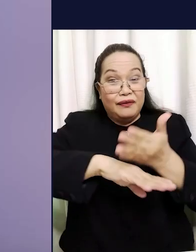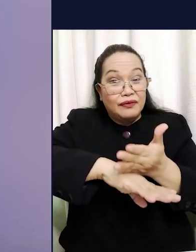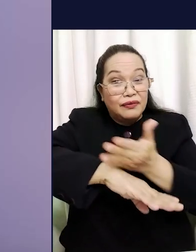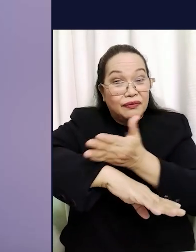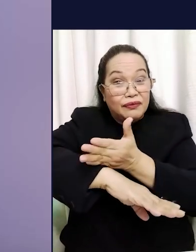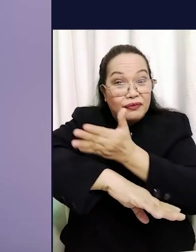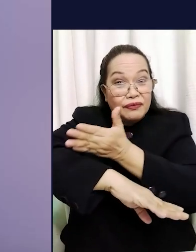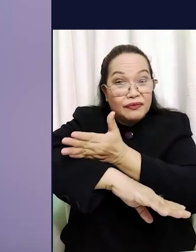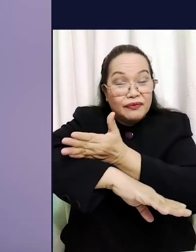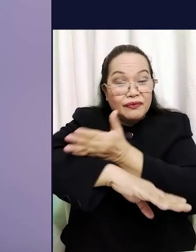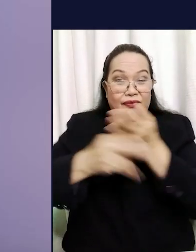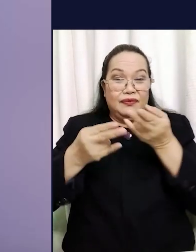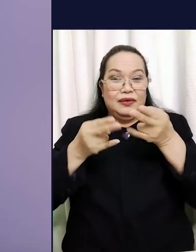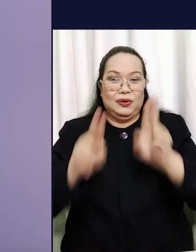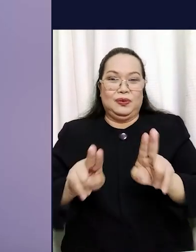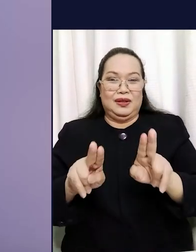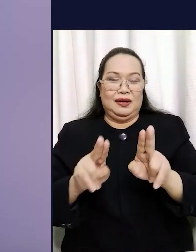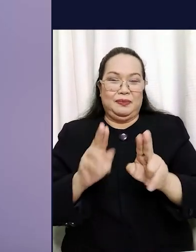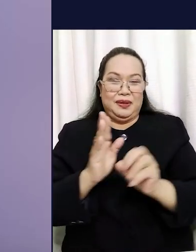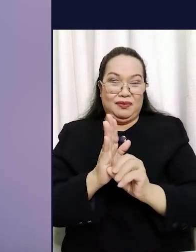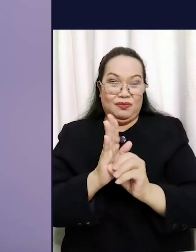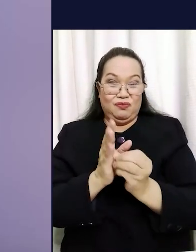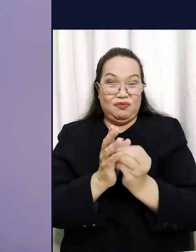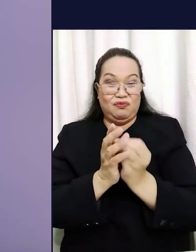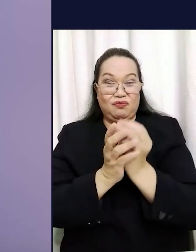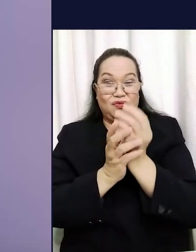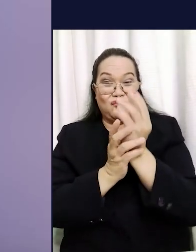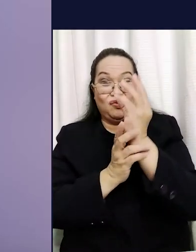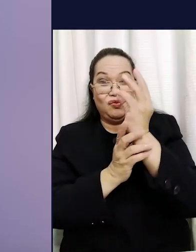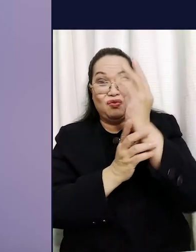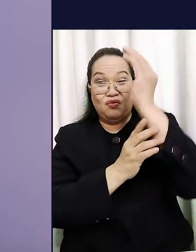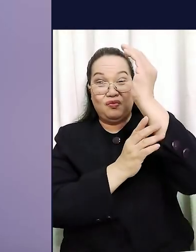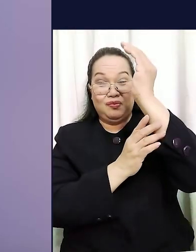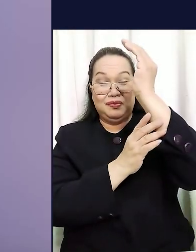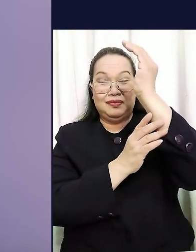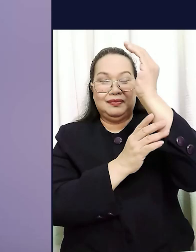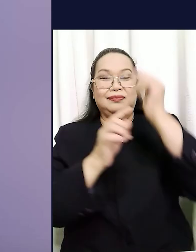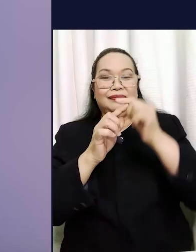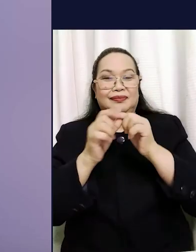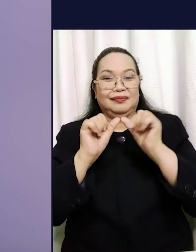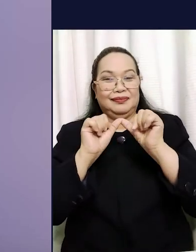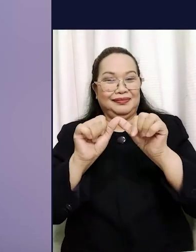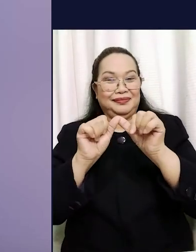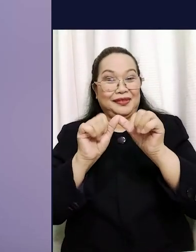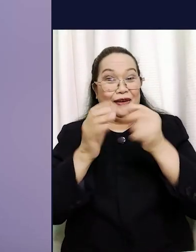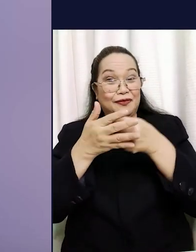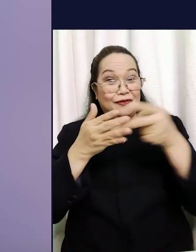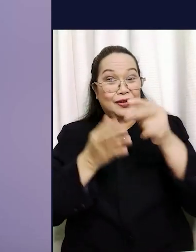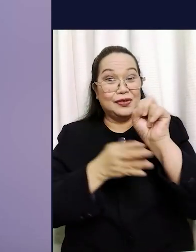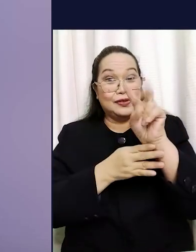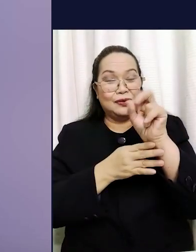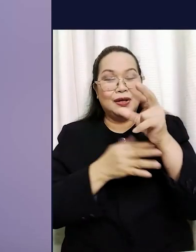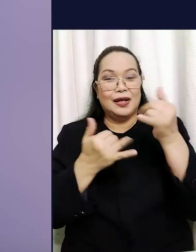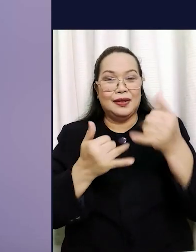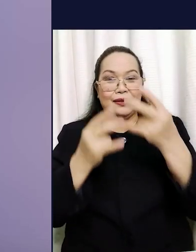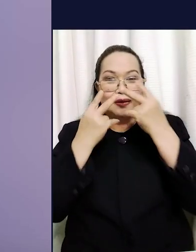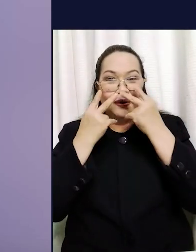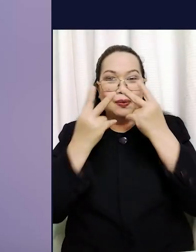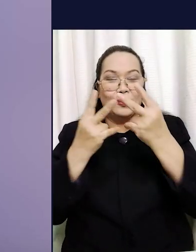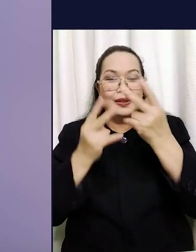doing away with those childish things and becoming a Christian